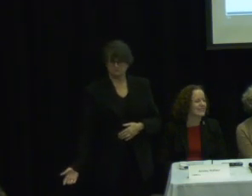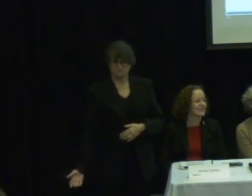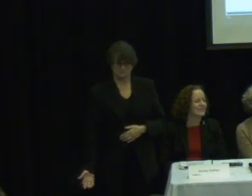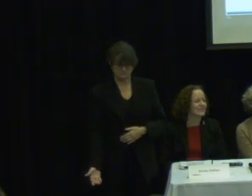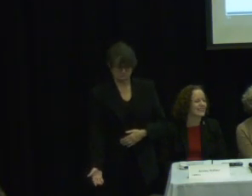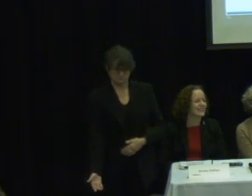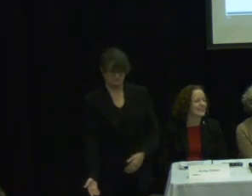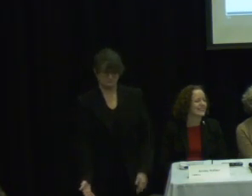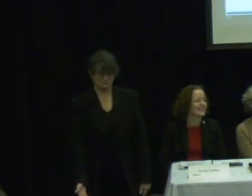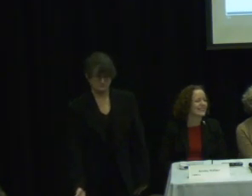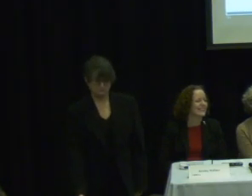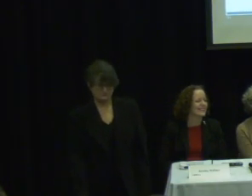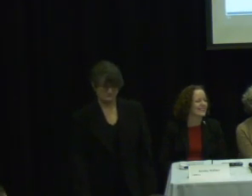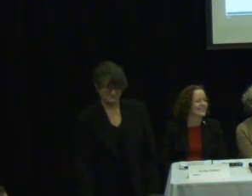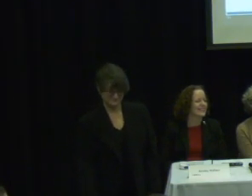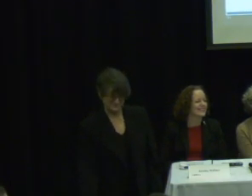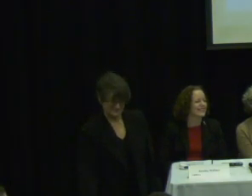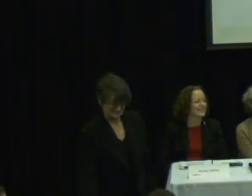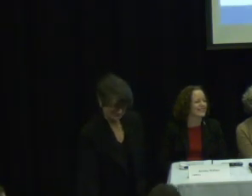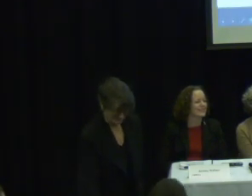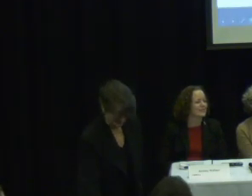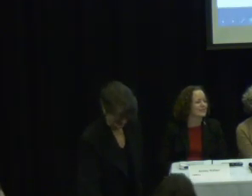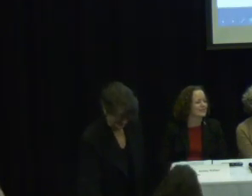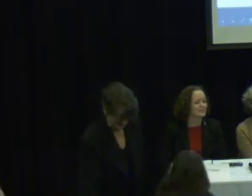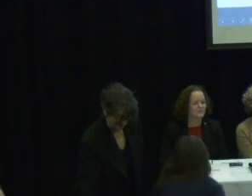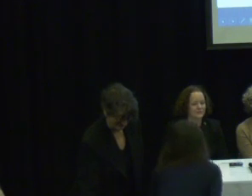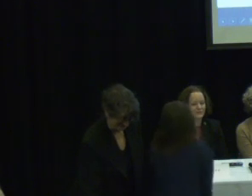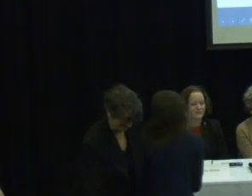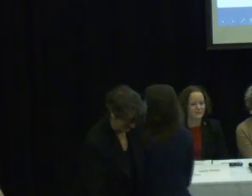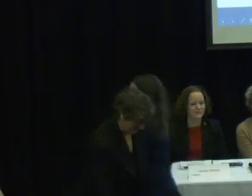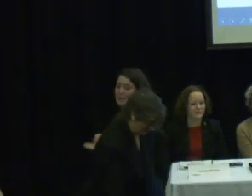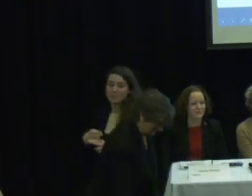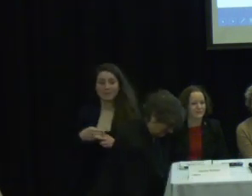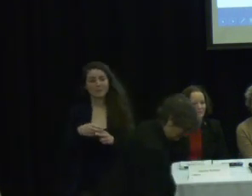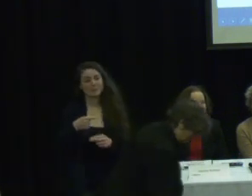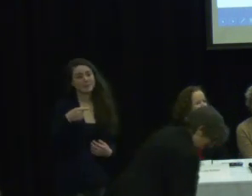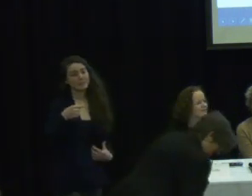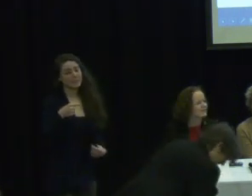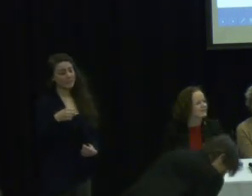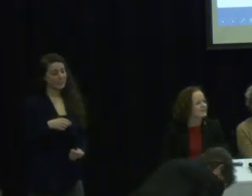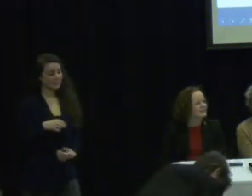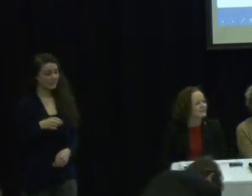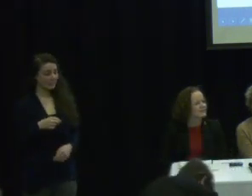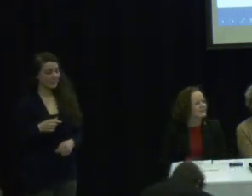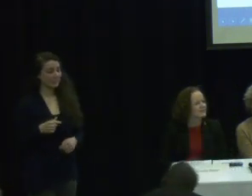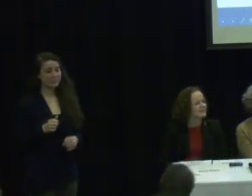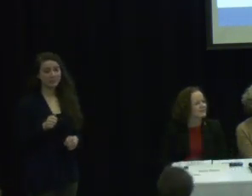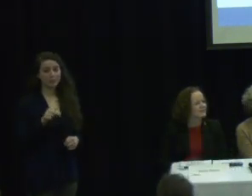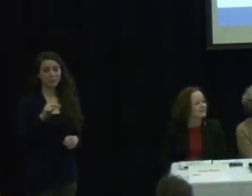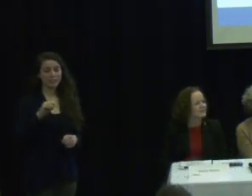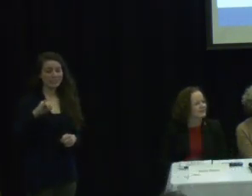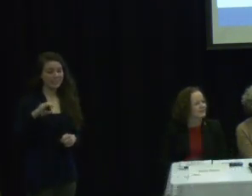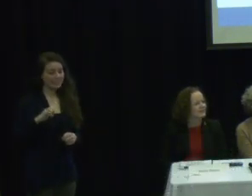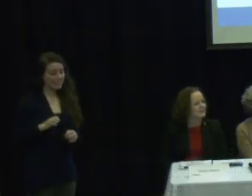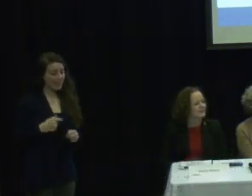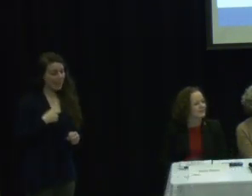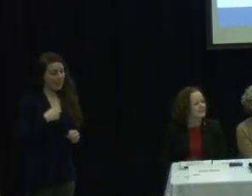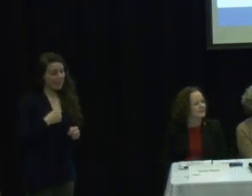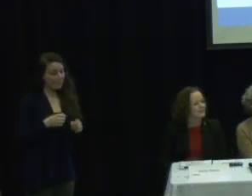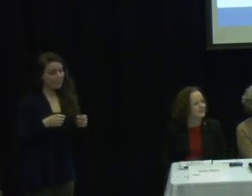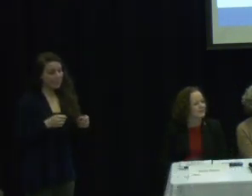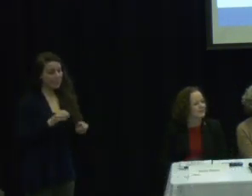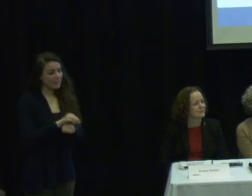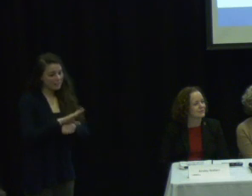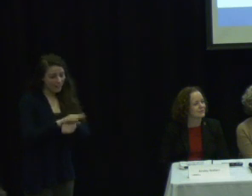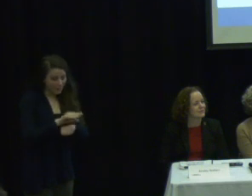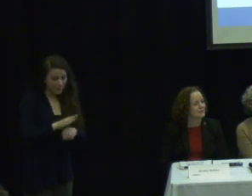Hi, my name is Janice Albright, and I'm also one of the advisors in the Portland campus. And our advising